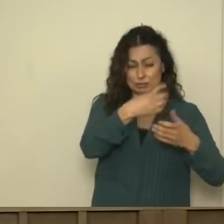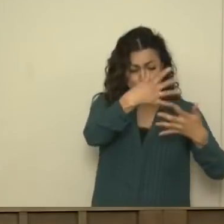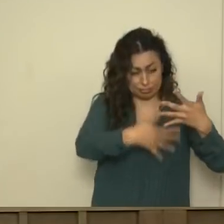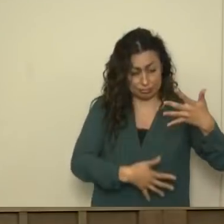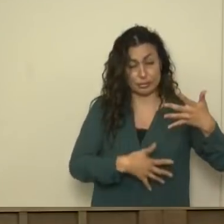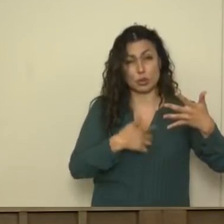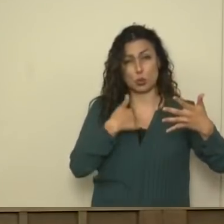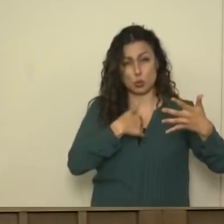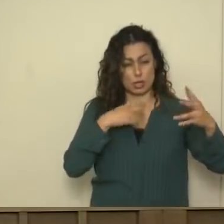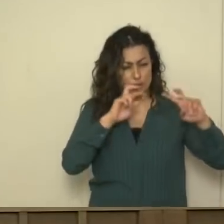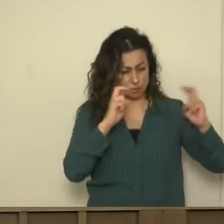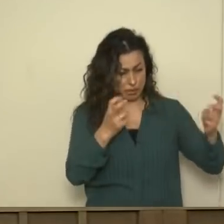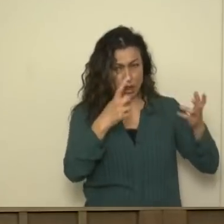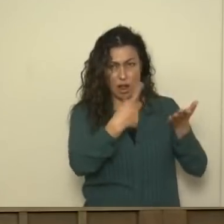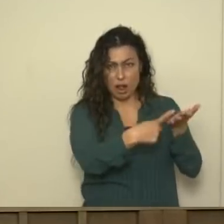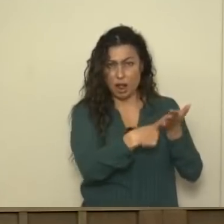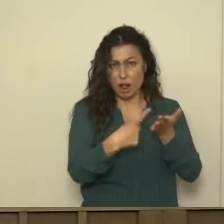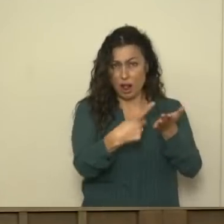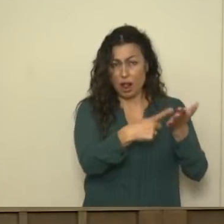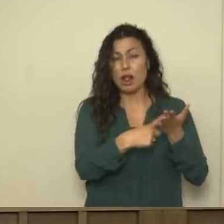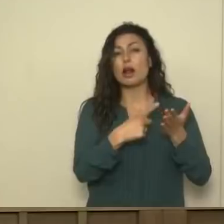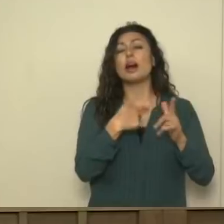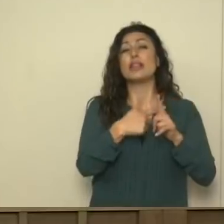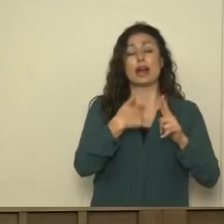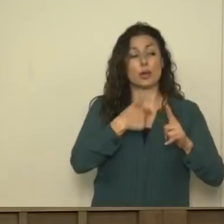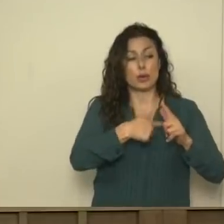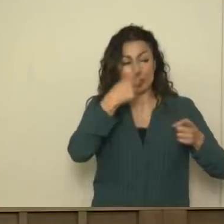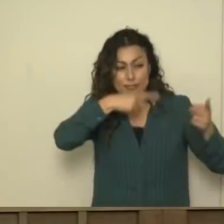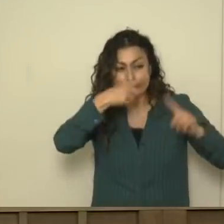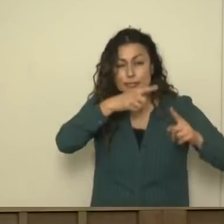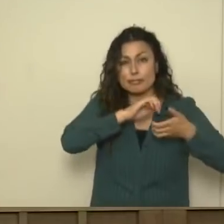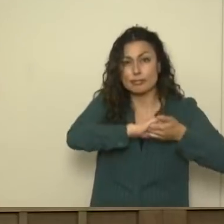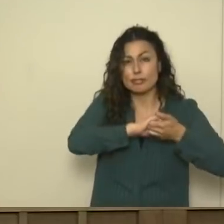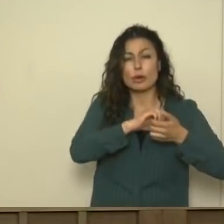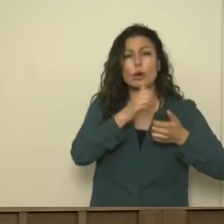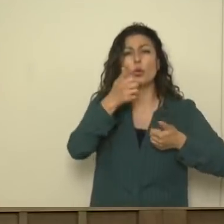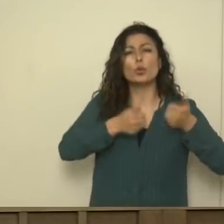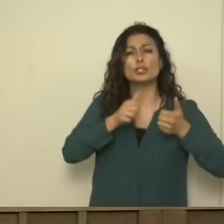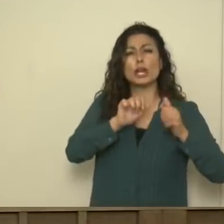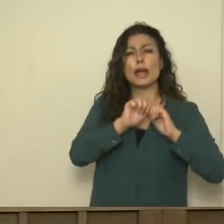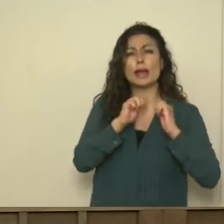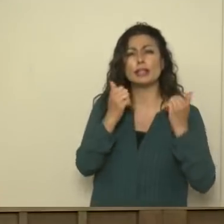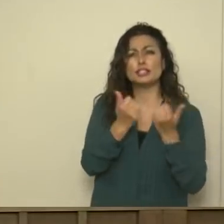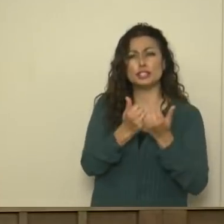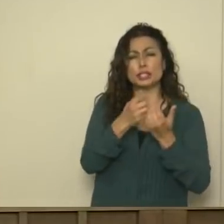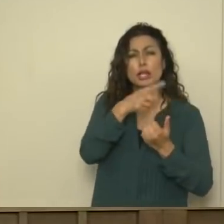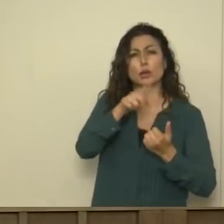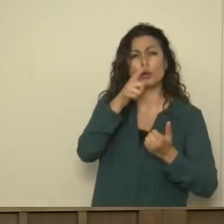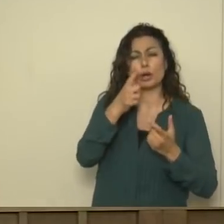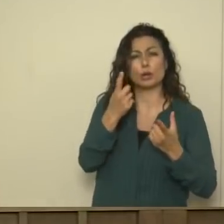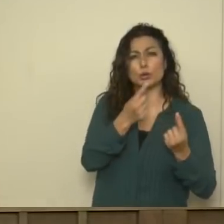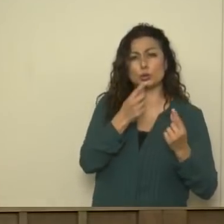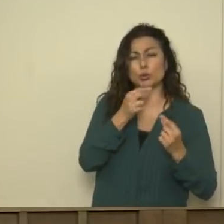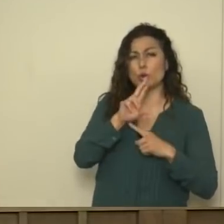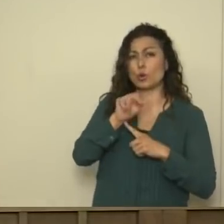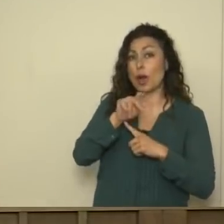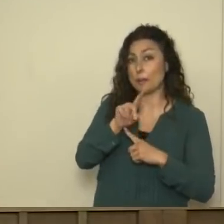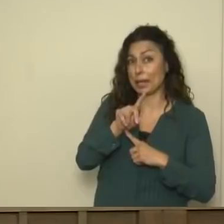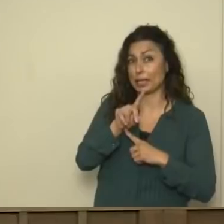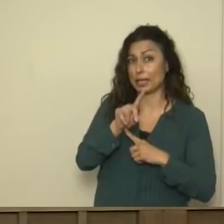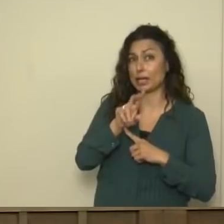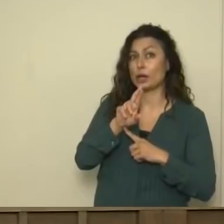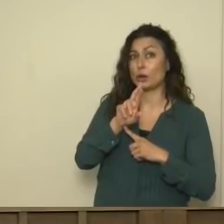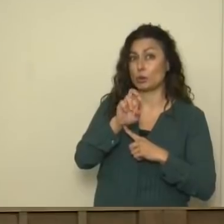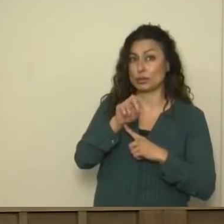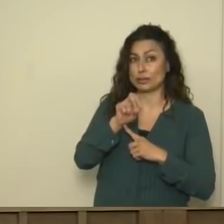that point, we work together to figure out which agency is going to conduct a rapid response. And